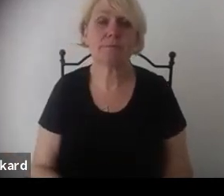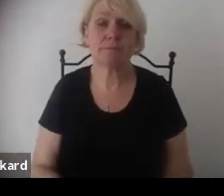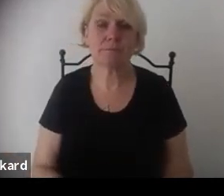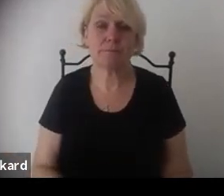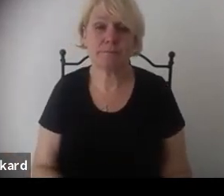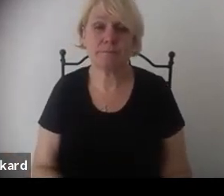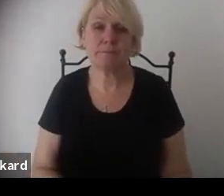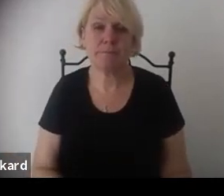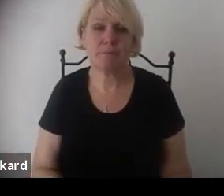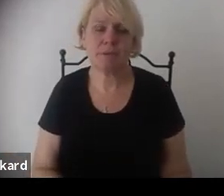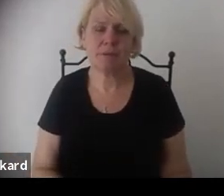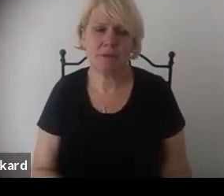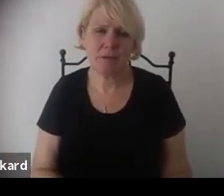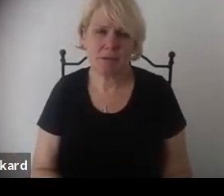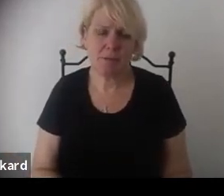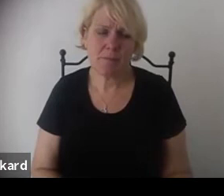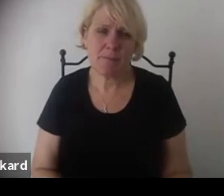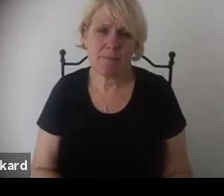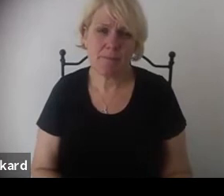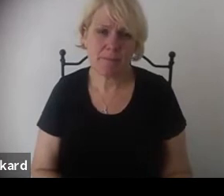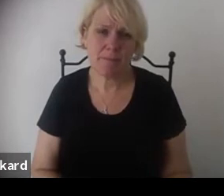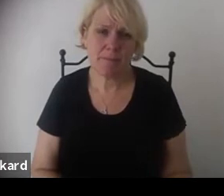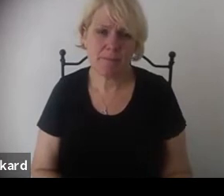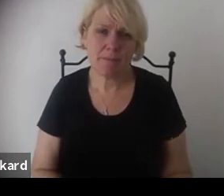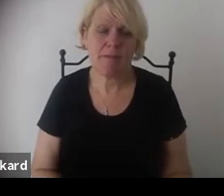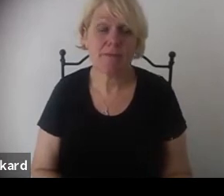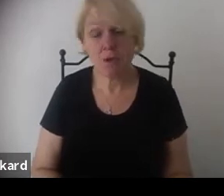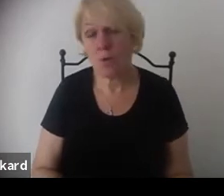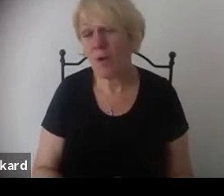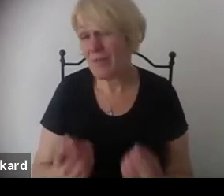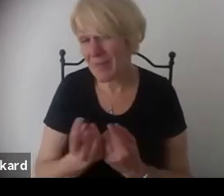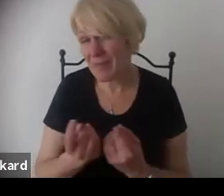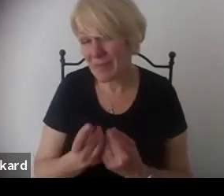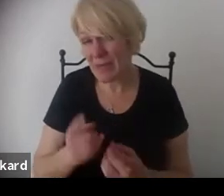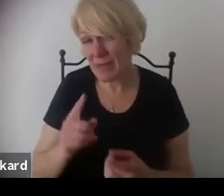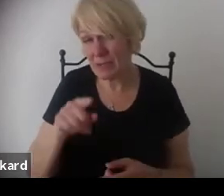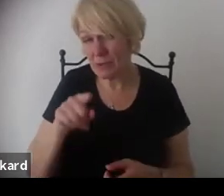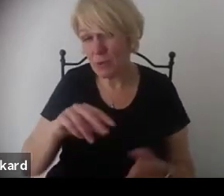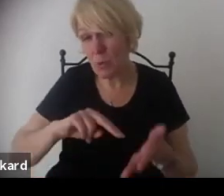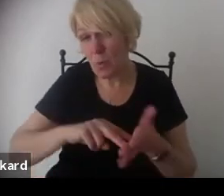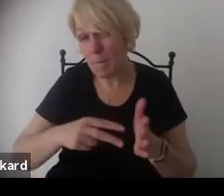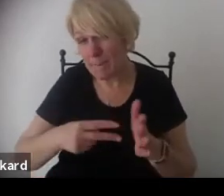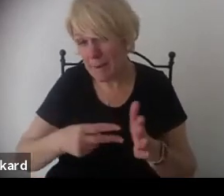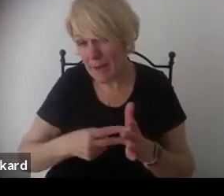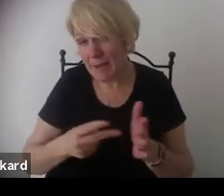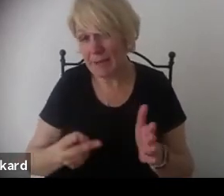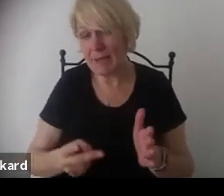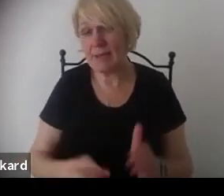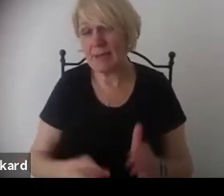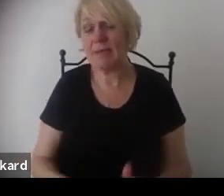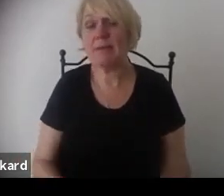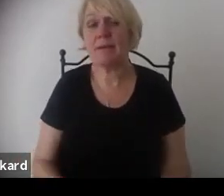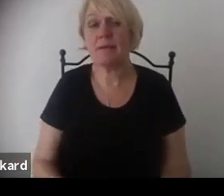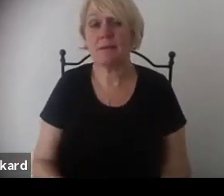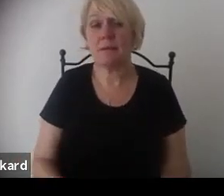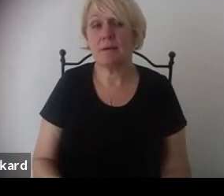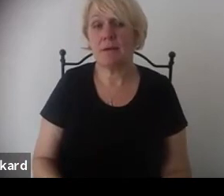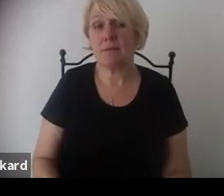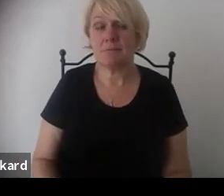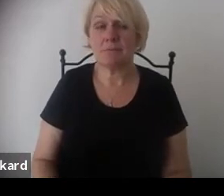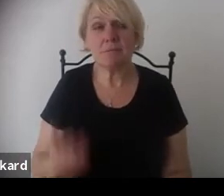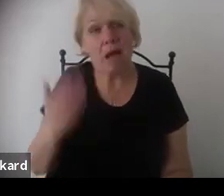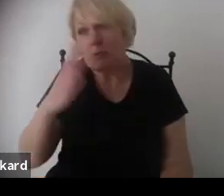think, actually, you know, we know it's going to happen, so therefore we're doing X, Y, and Z, or we're trying to get another unit, or I don't